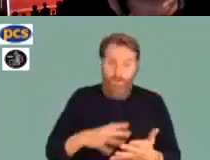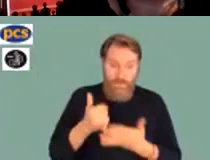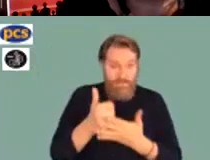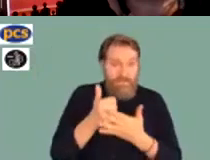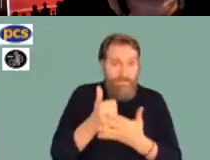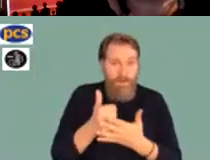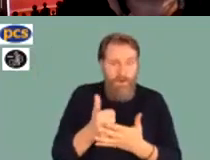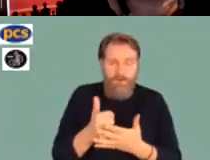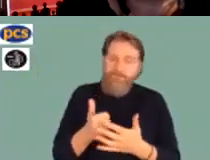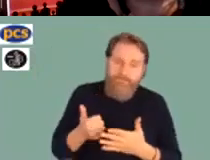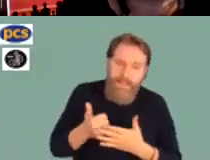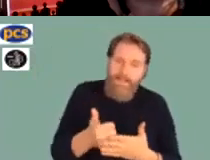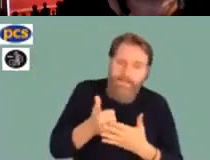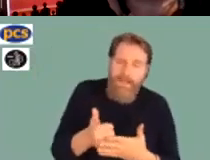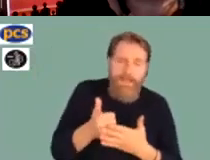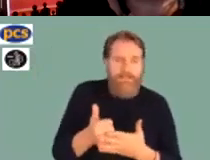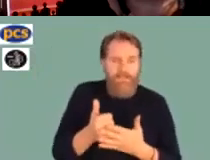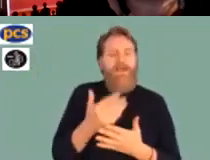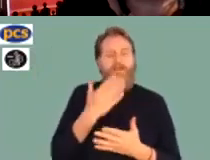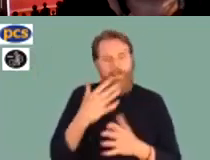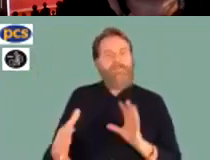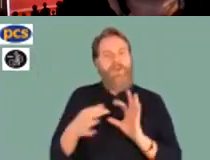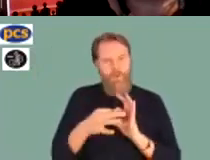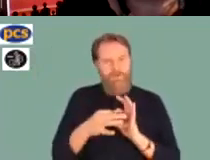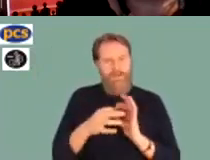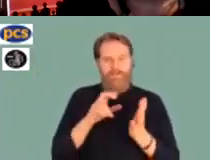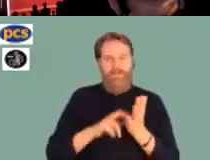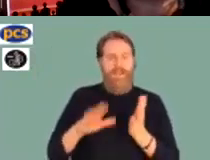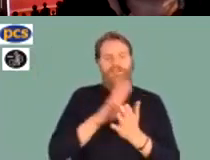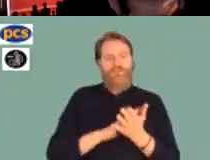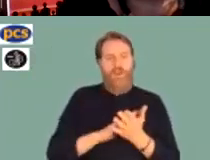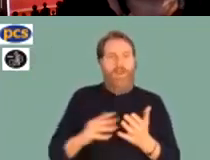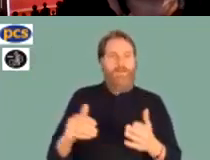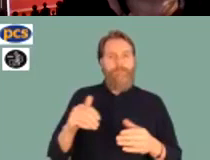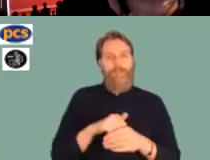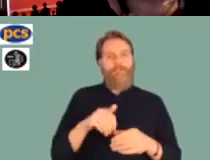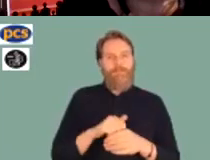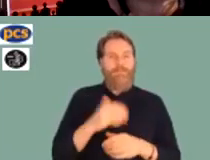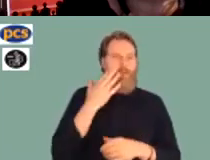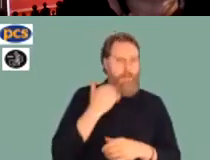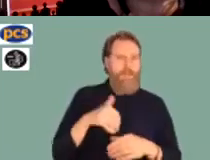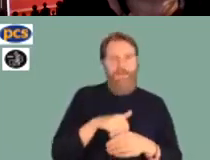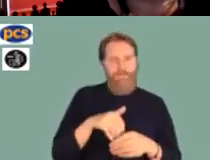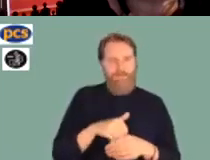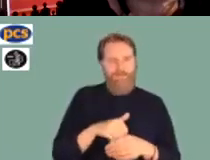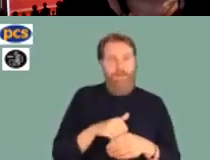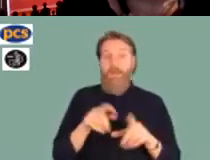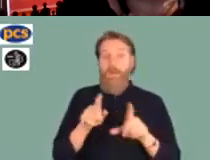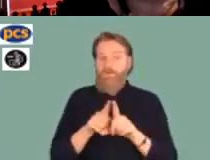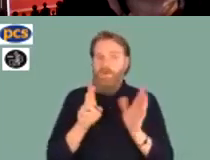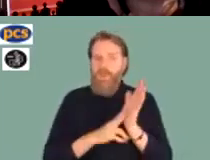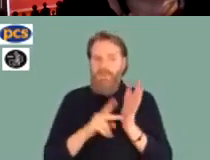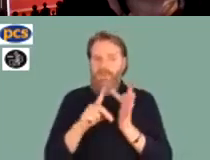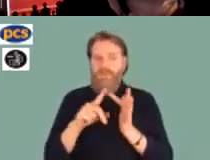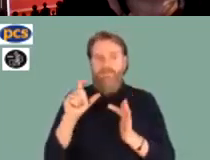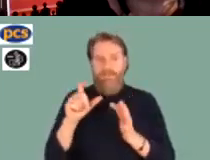give you some support or advice, then colleagues on the National Black Members Committee are there for you as our members of the NEC. And then